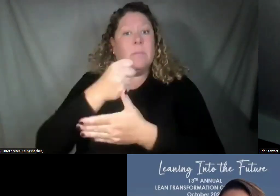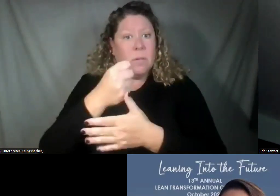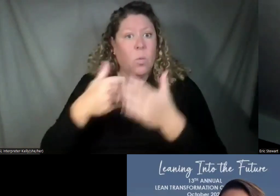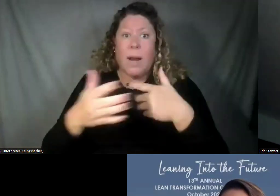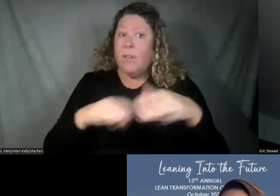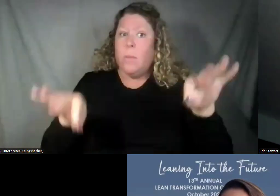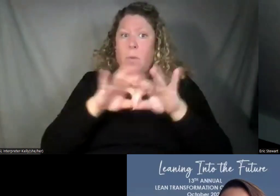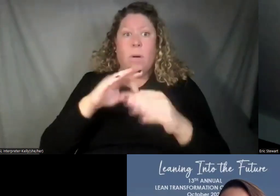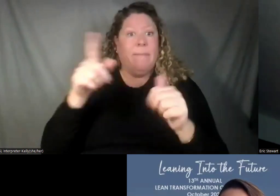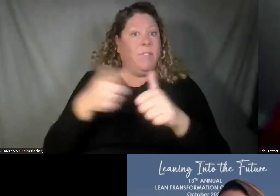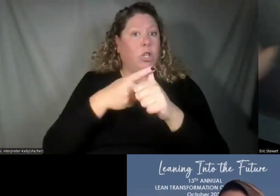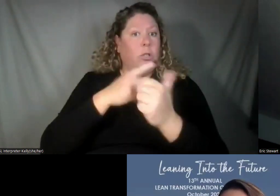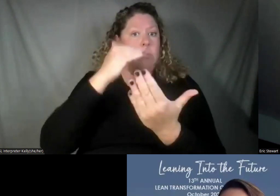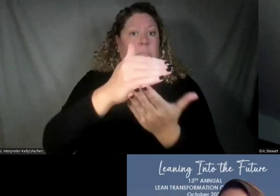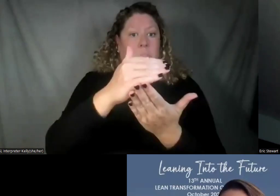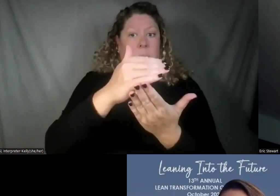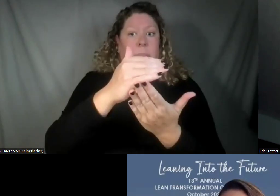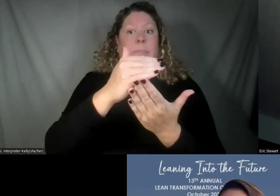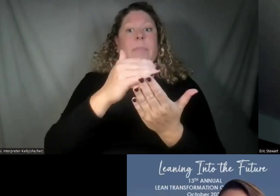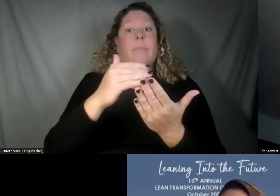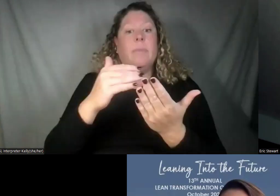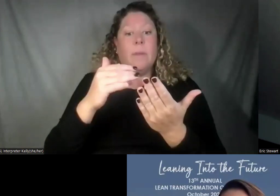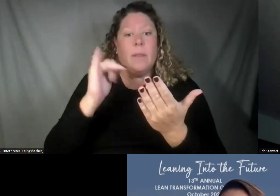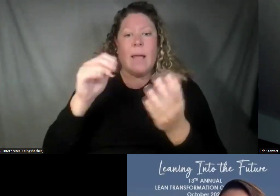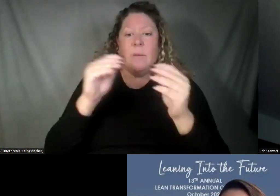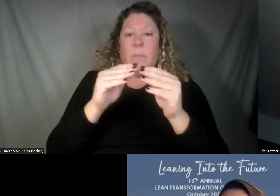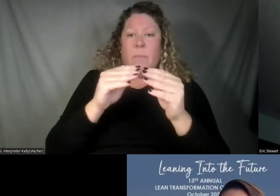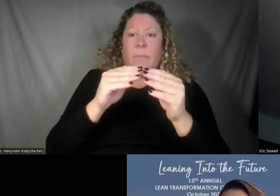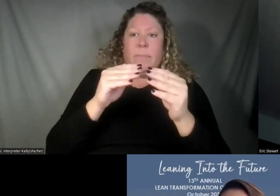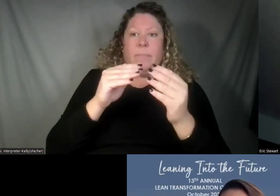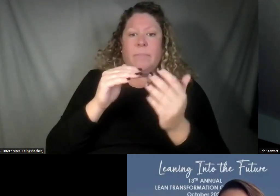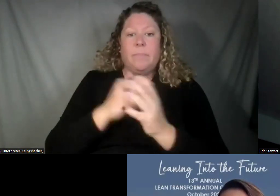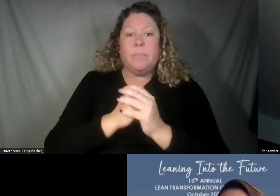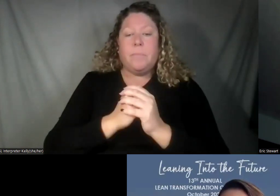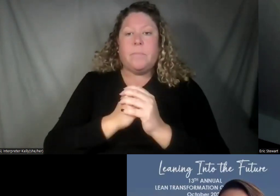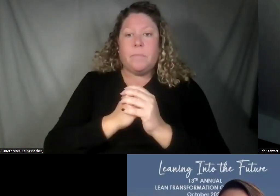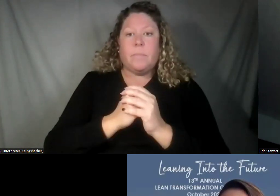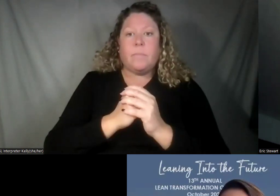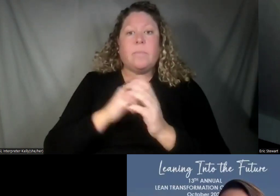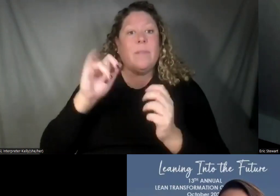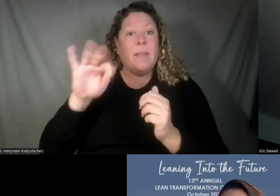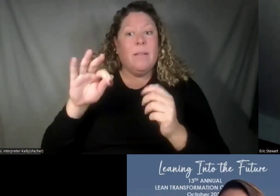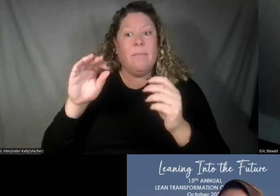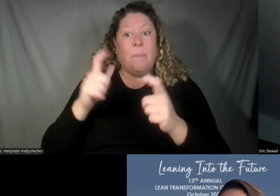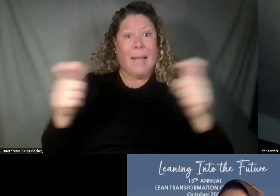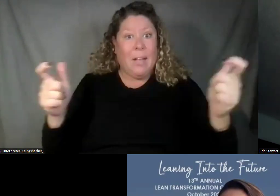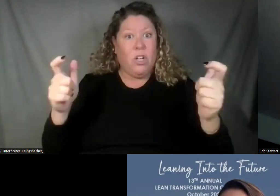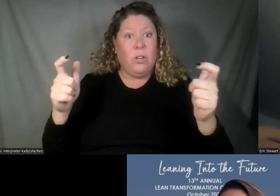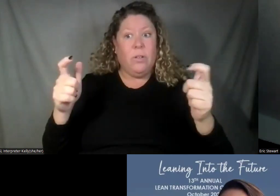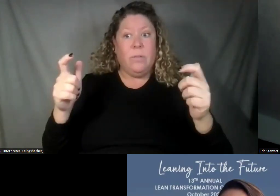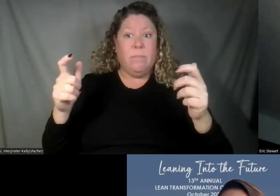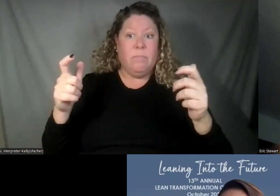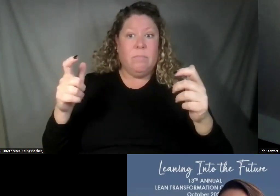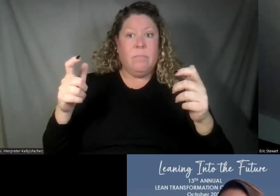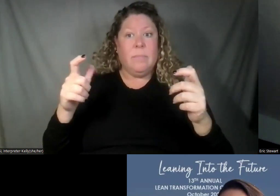thing first. This takes a little bit broader view of that, where you're not only looking at your inbox and getting things done, but